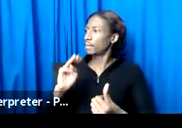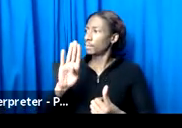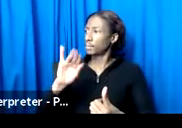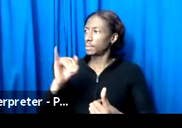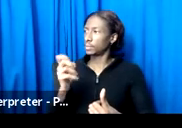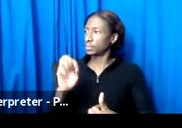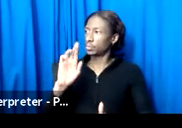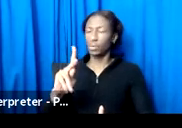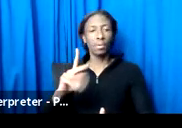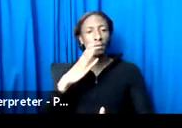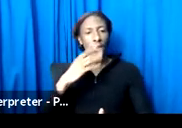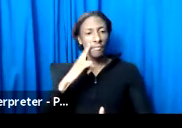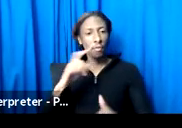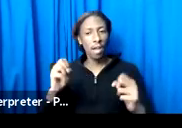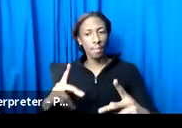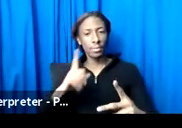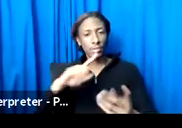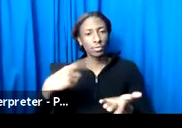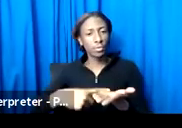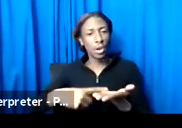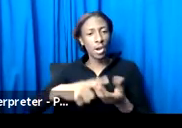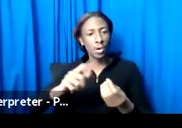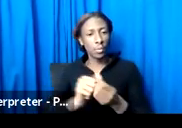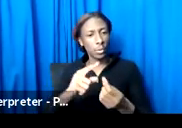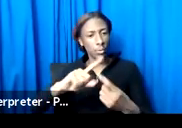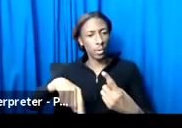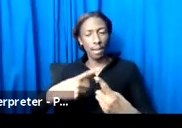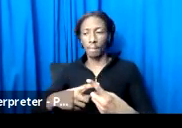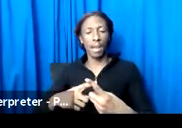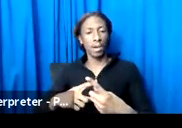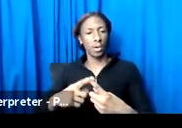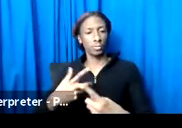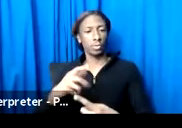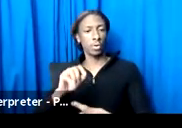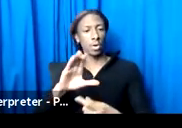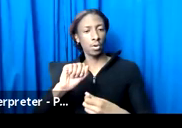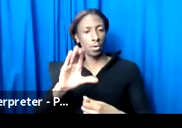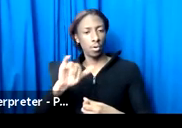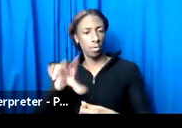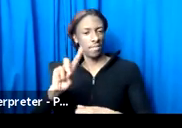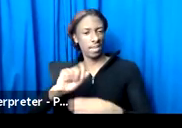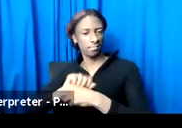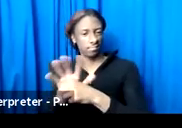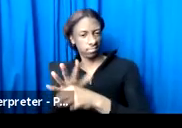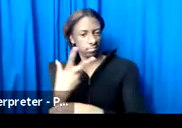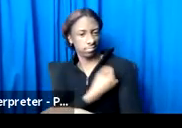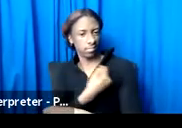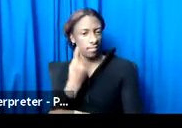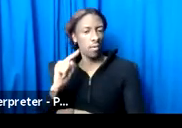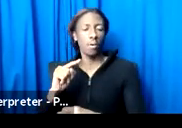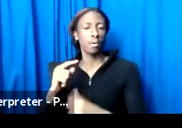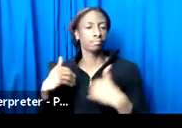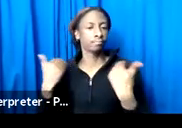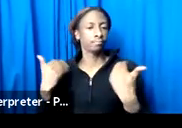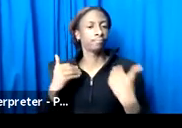talk with you about COVID-19 vaccination of adolescents. And thank you for taking the time out of your day